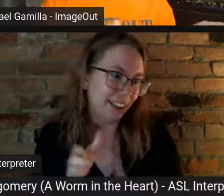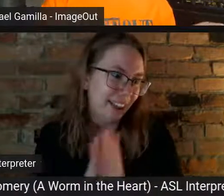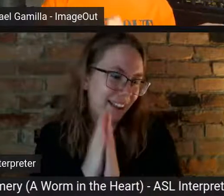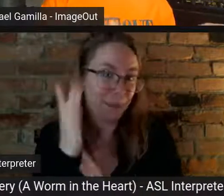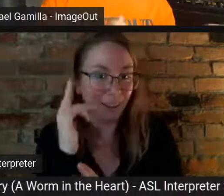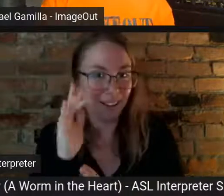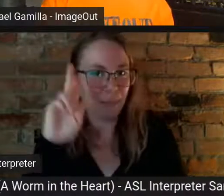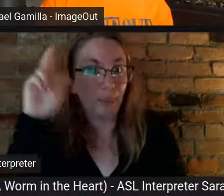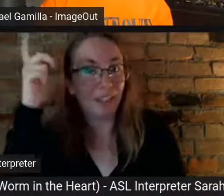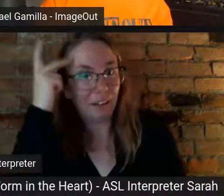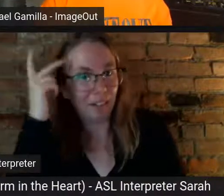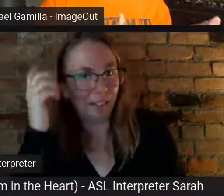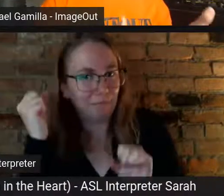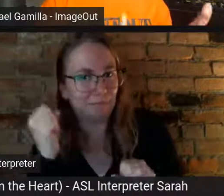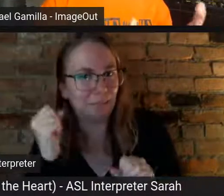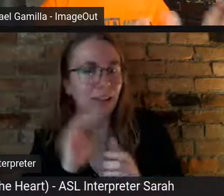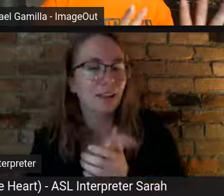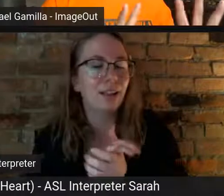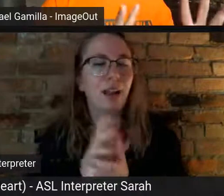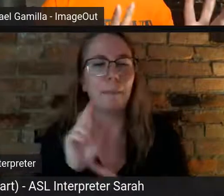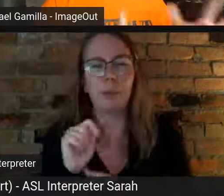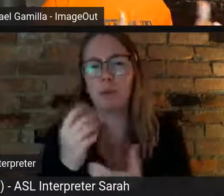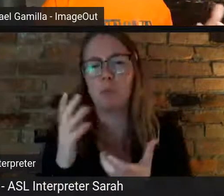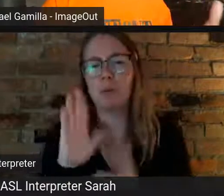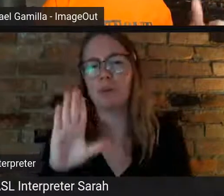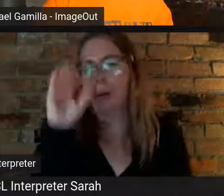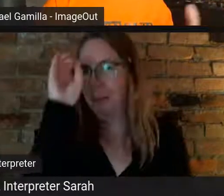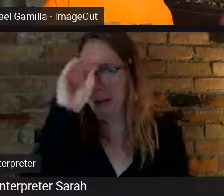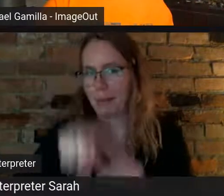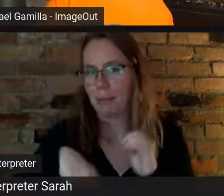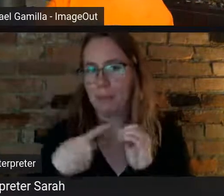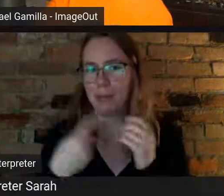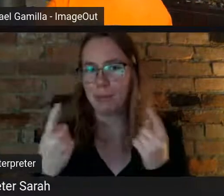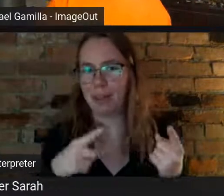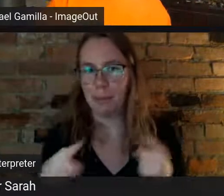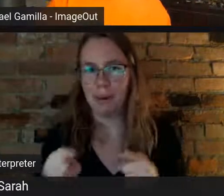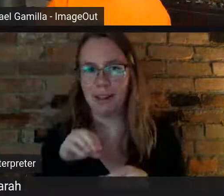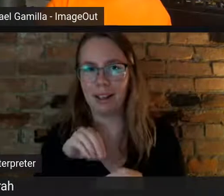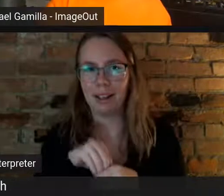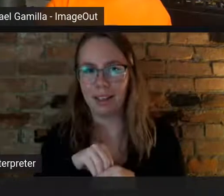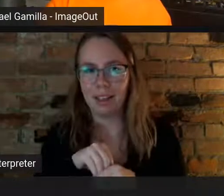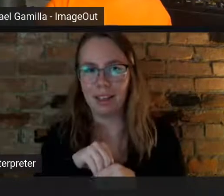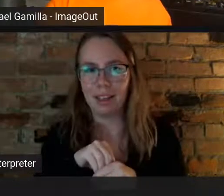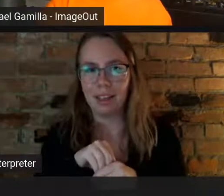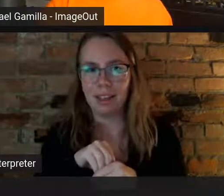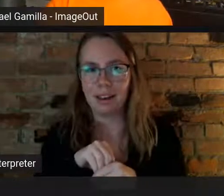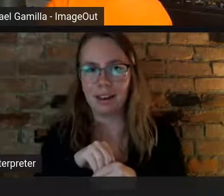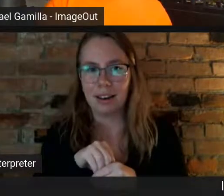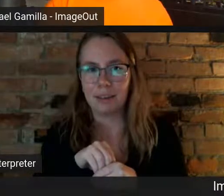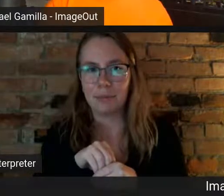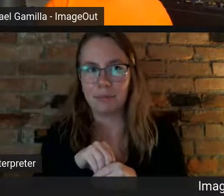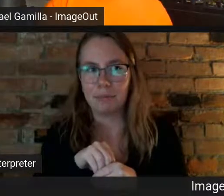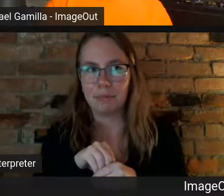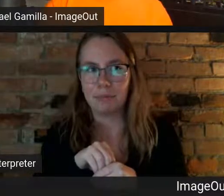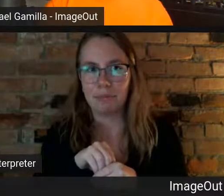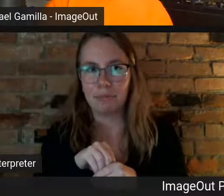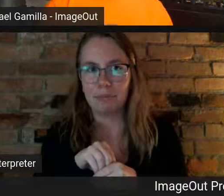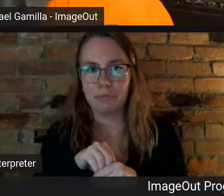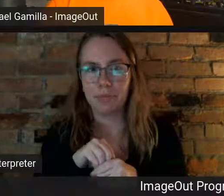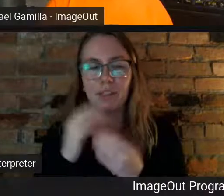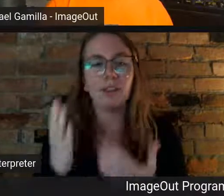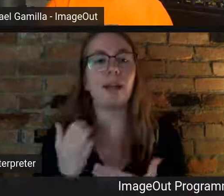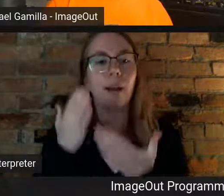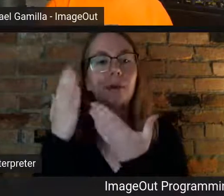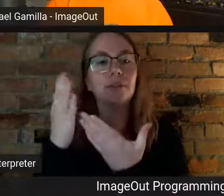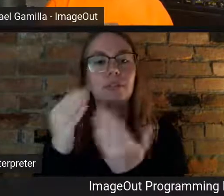but what is your opinion on what's going on in the nomination of for the new justice for the